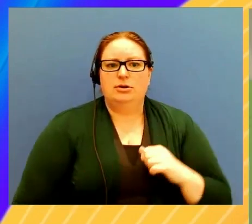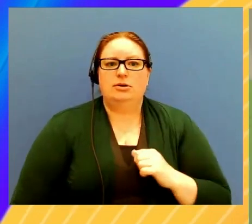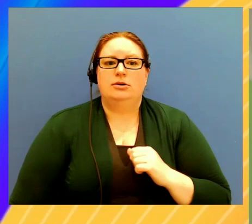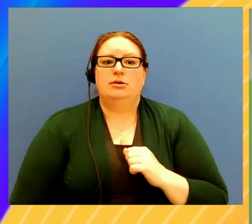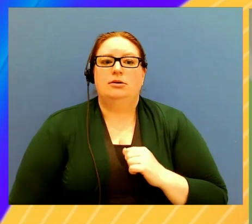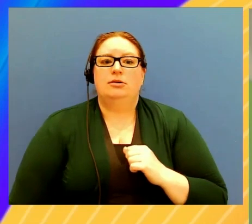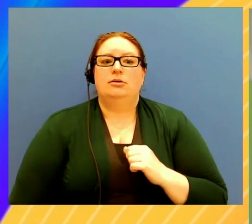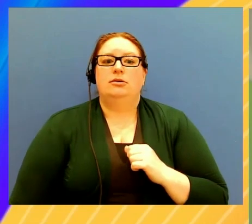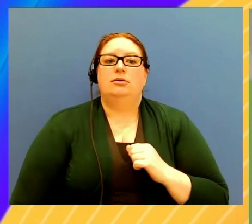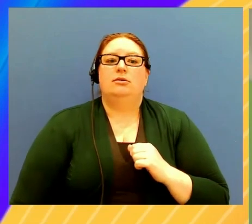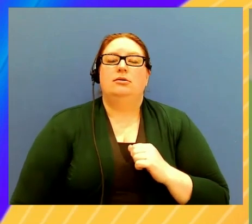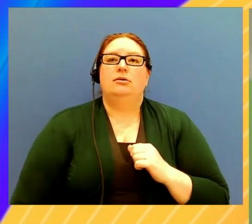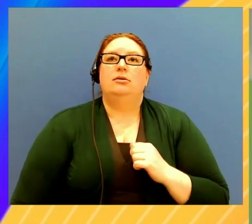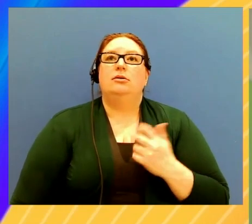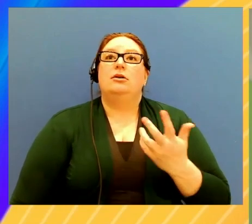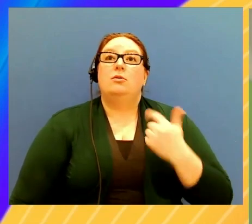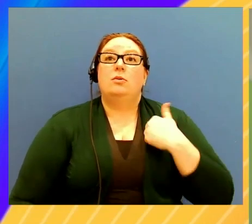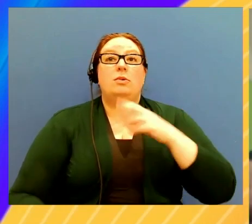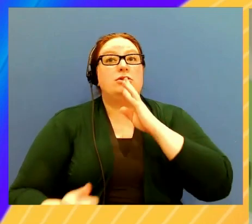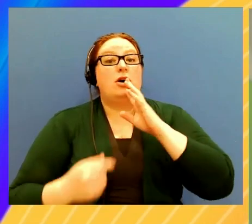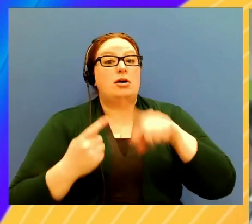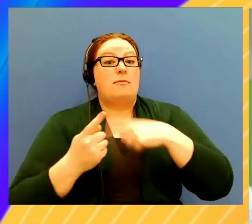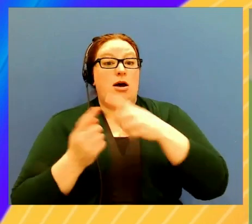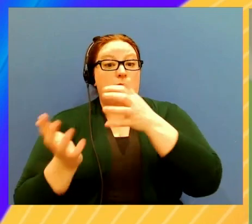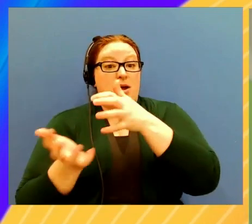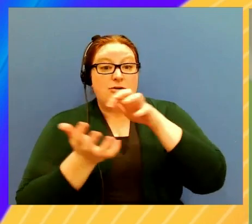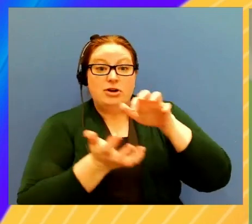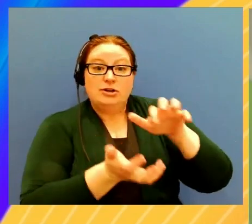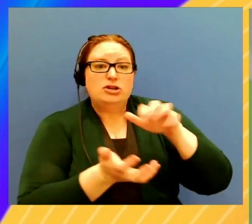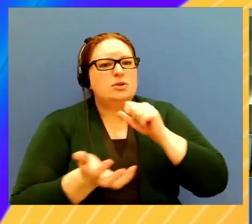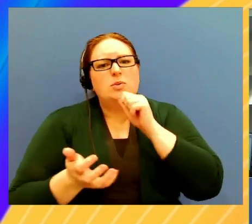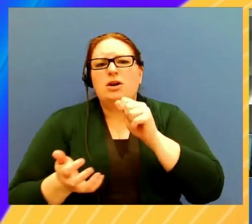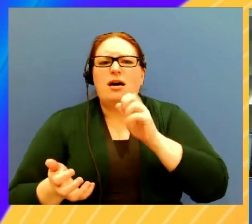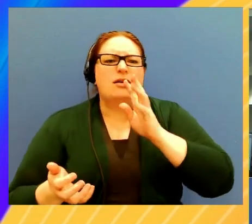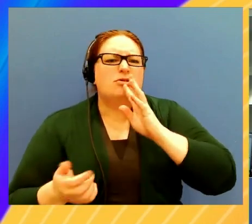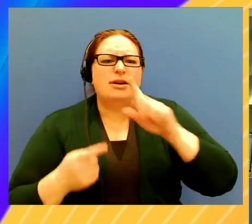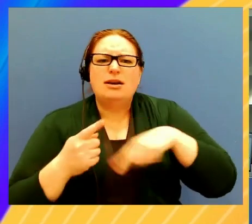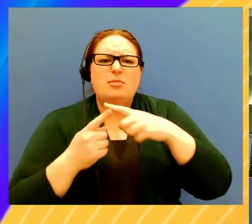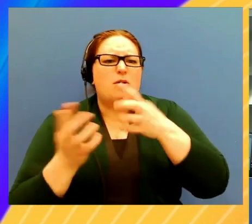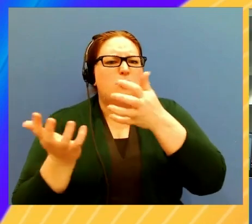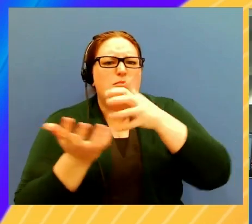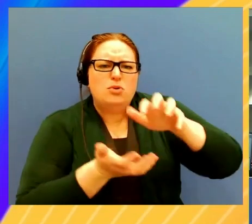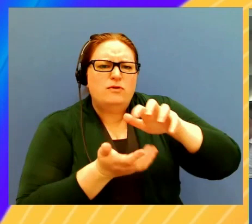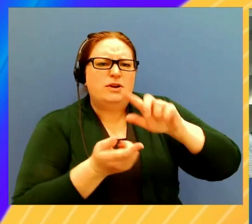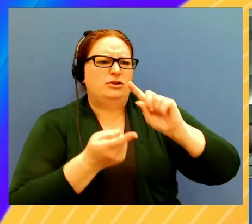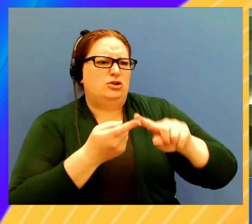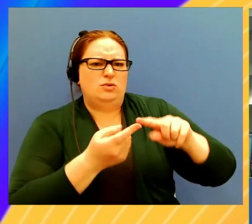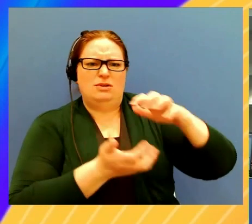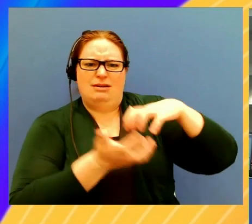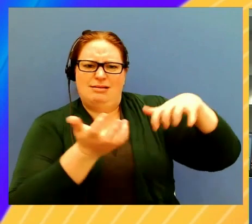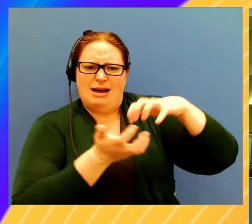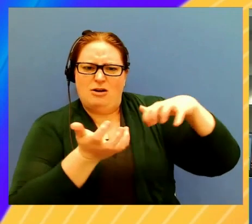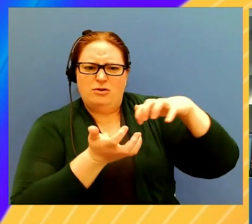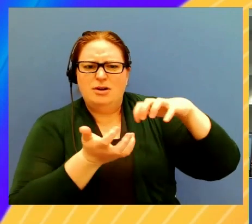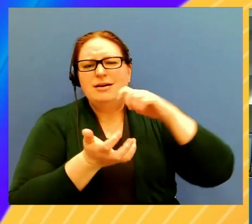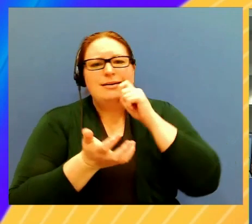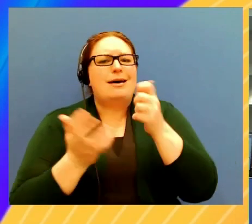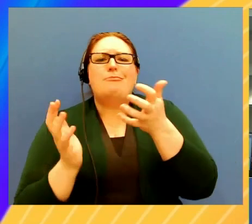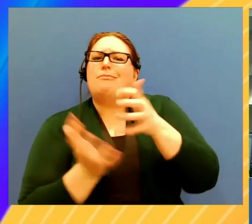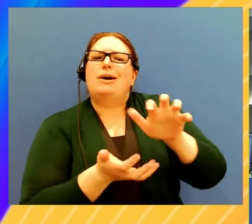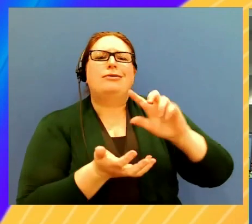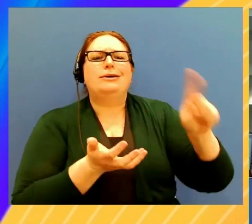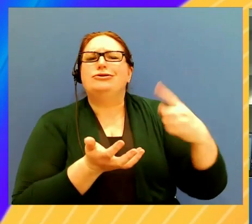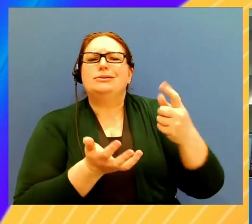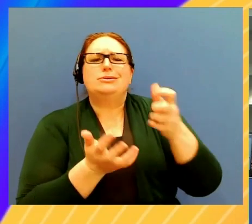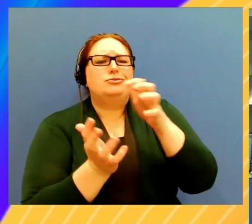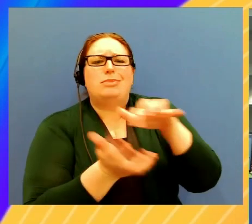talk about migrations, we're really not talking about moving things to the cloud. Customers aren't migrating for the sake of migrating. Our